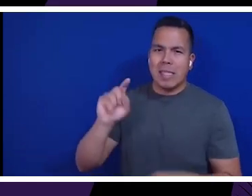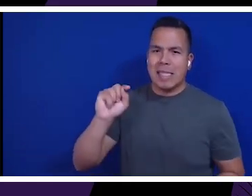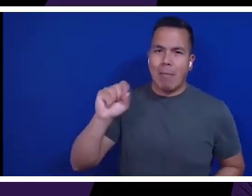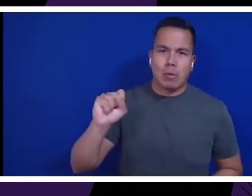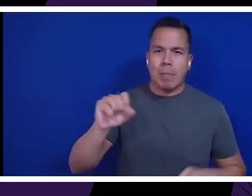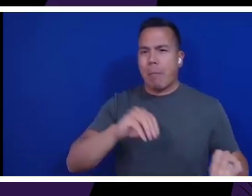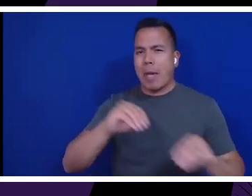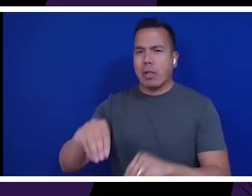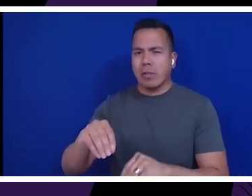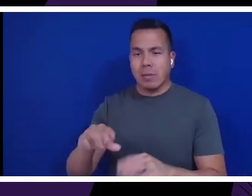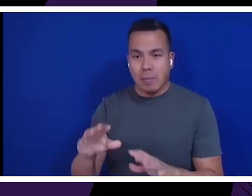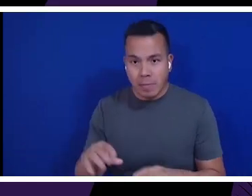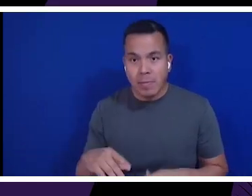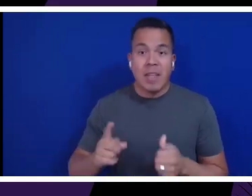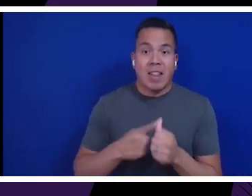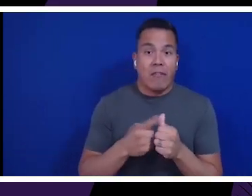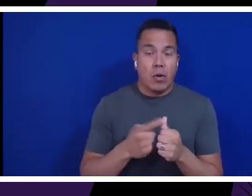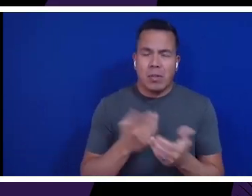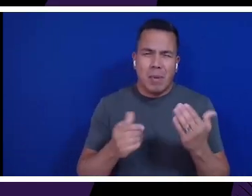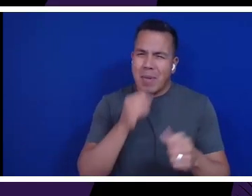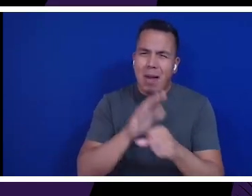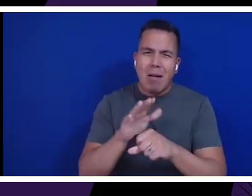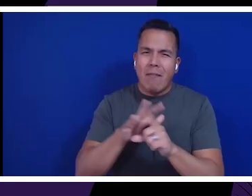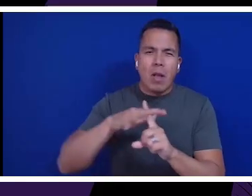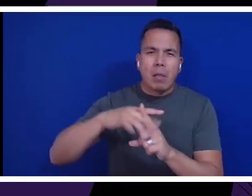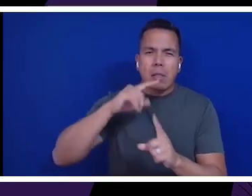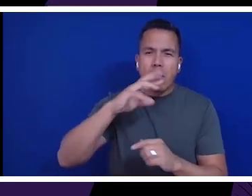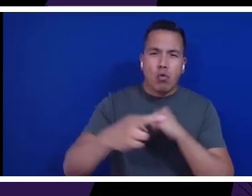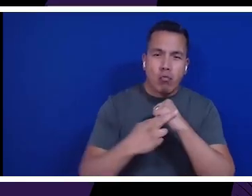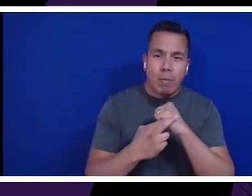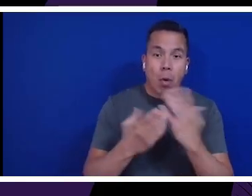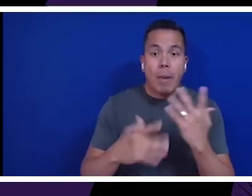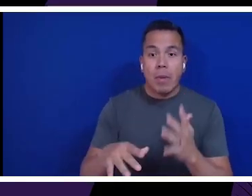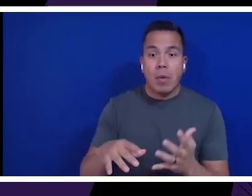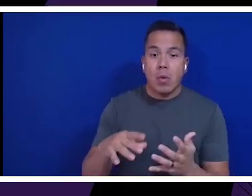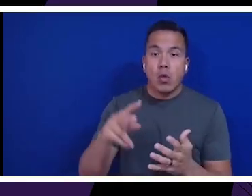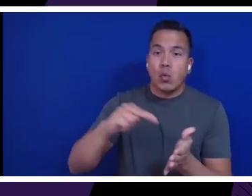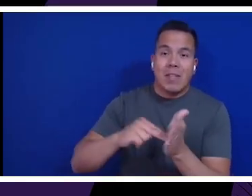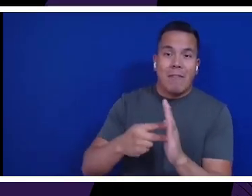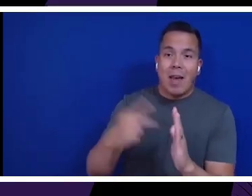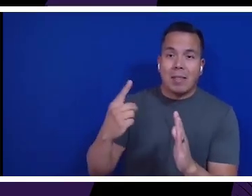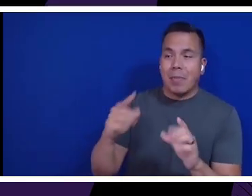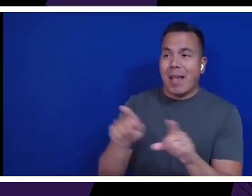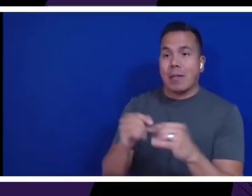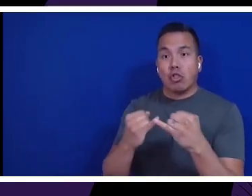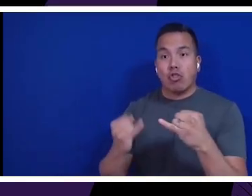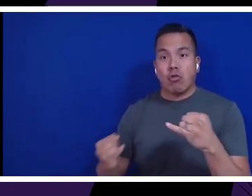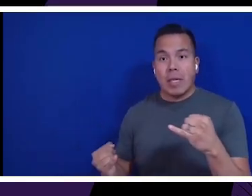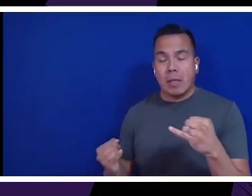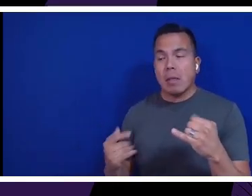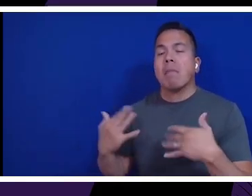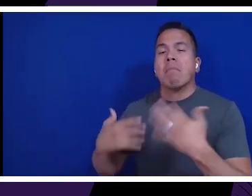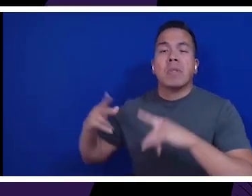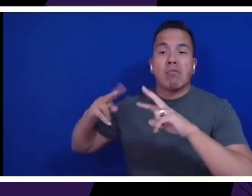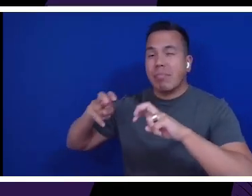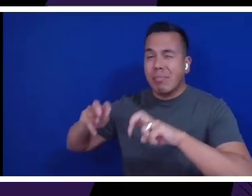first, when you might not have as much context for the repo, maybe you'll define something as a string, like a broader type. And then as you learn more and more about